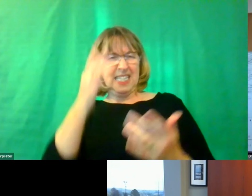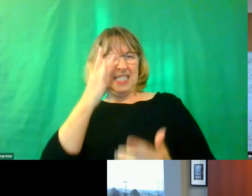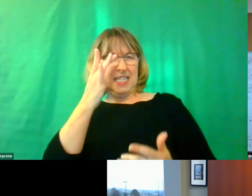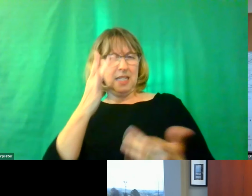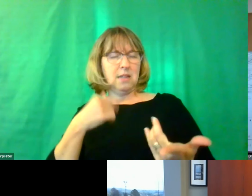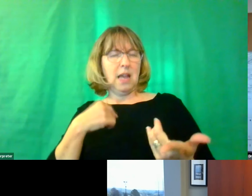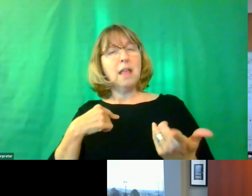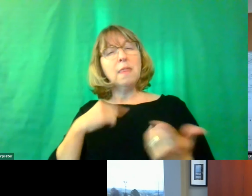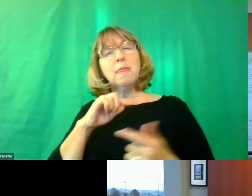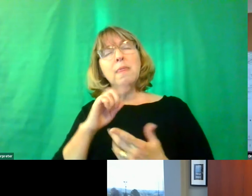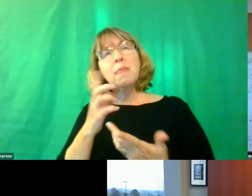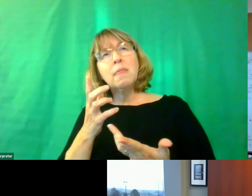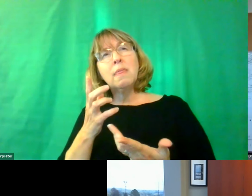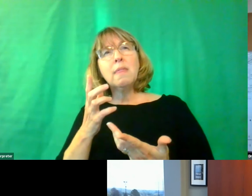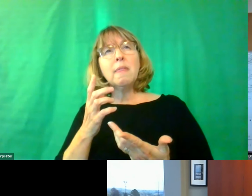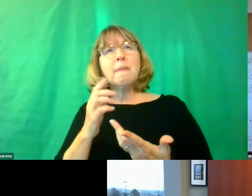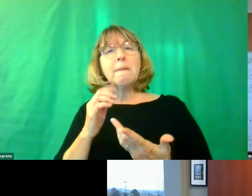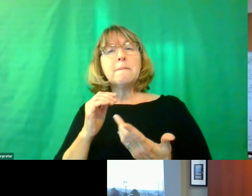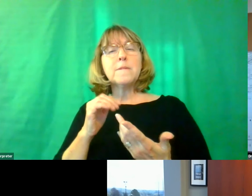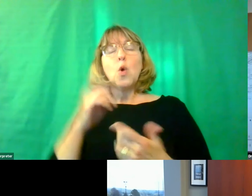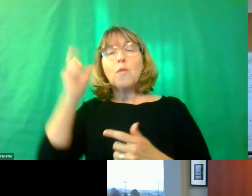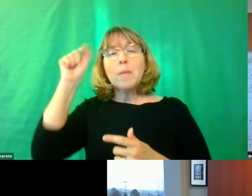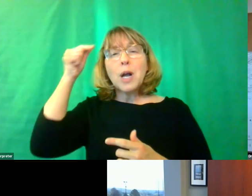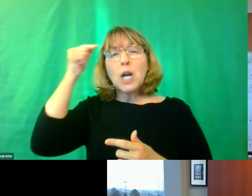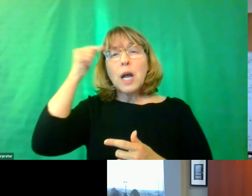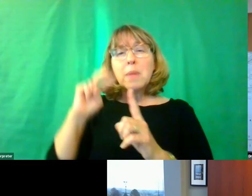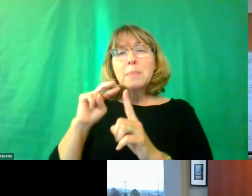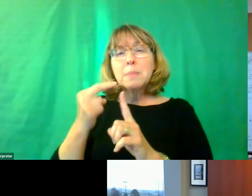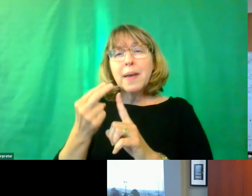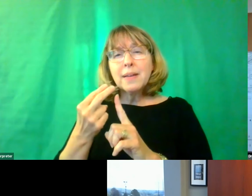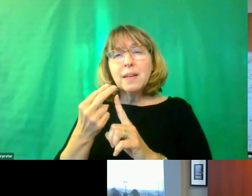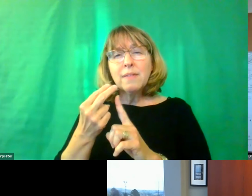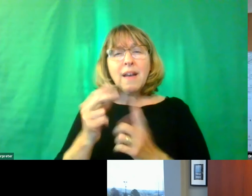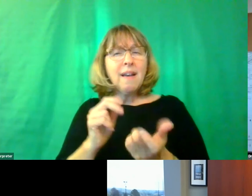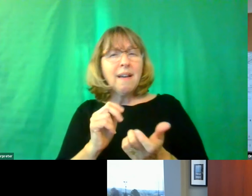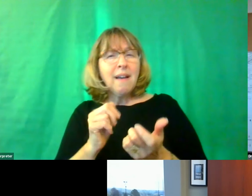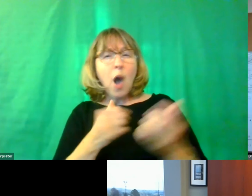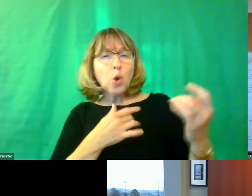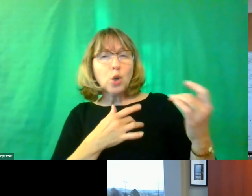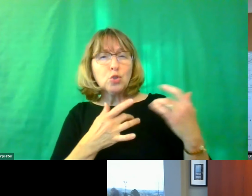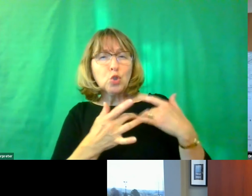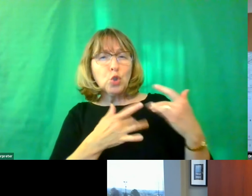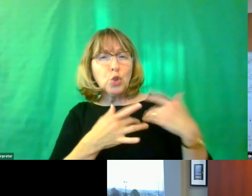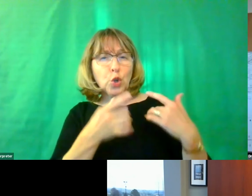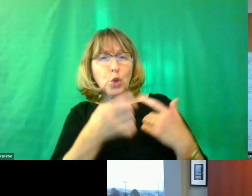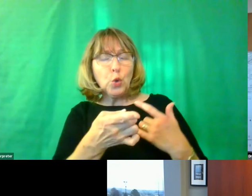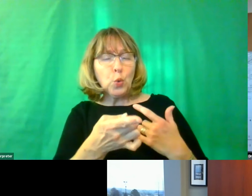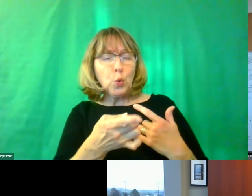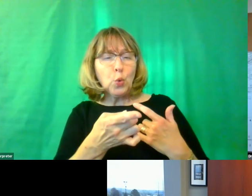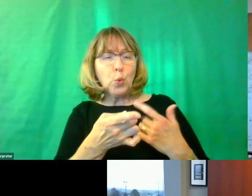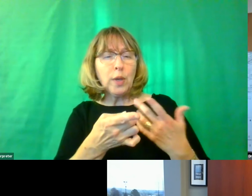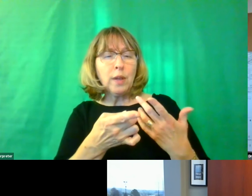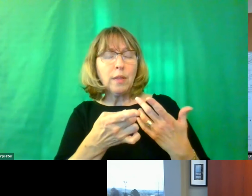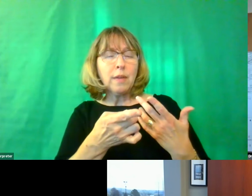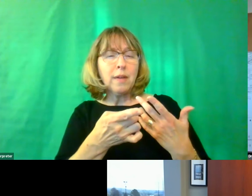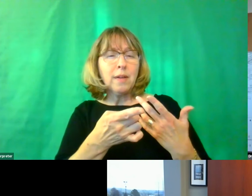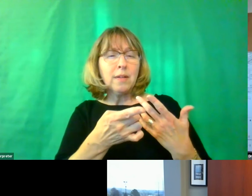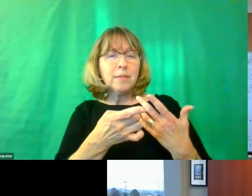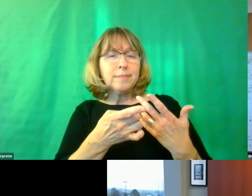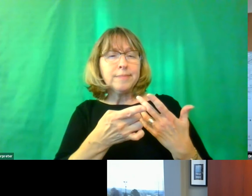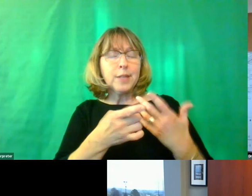about, from a government perspective, how concerned are you with grassroots efforts plus Congress that some of